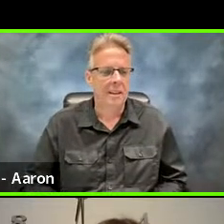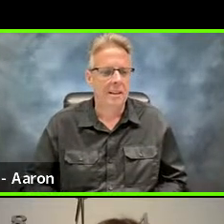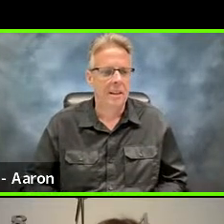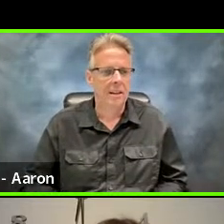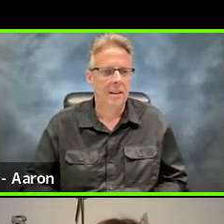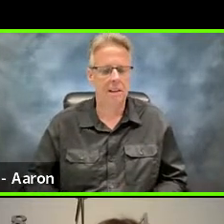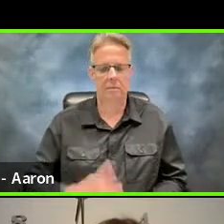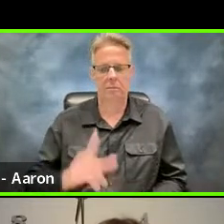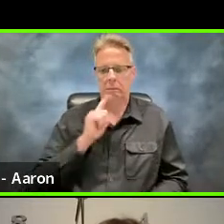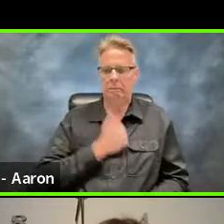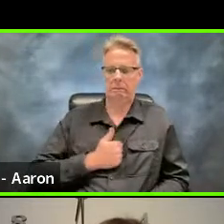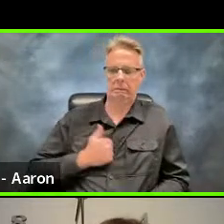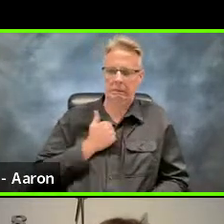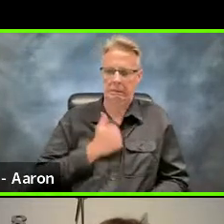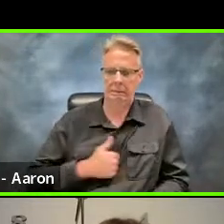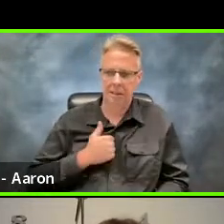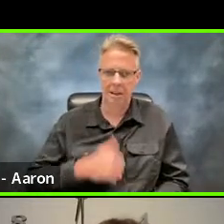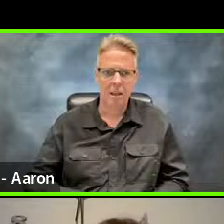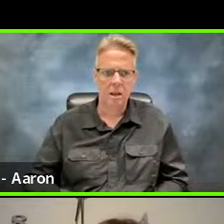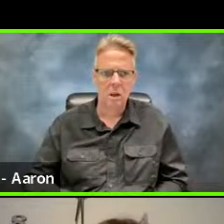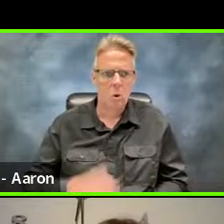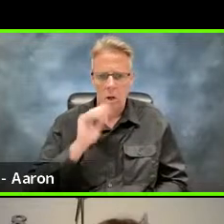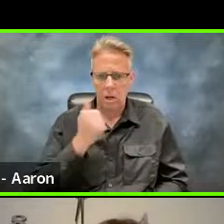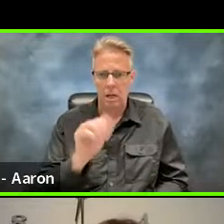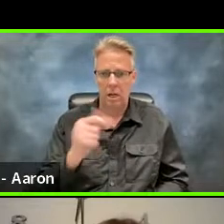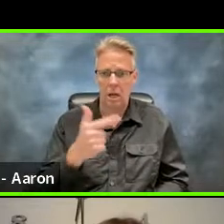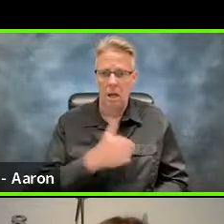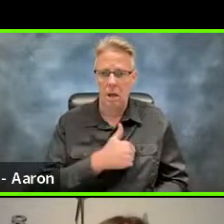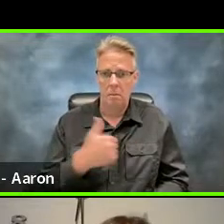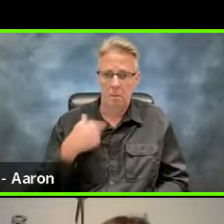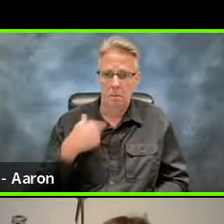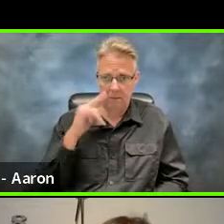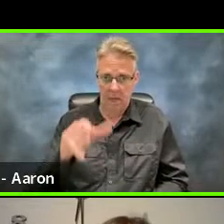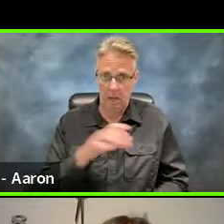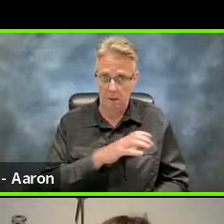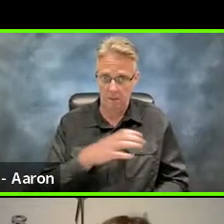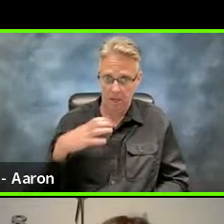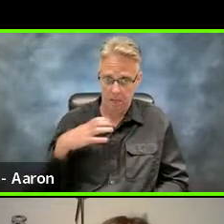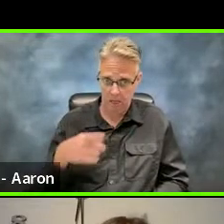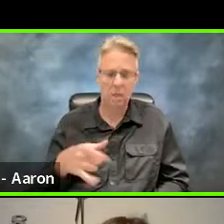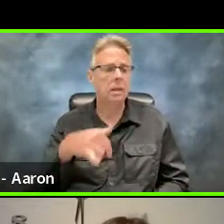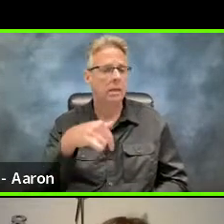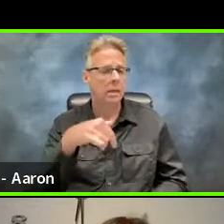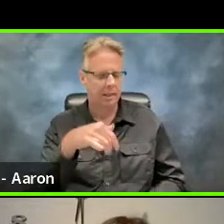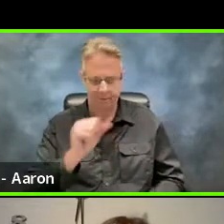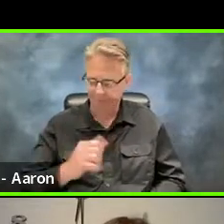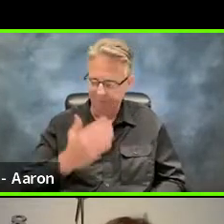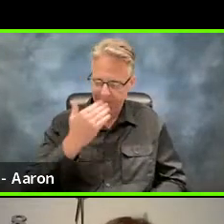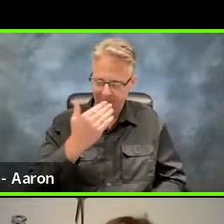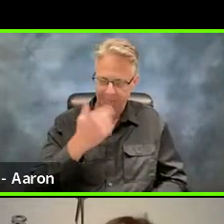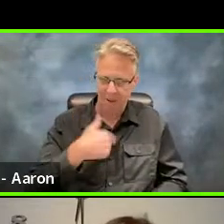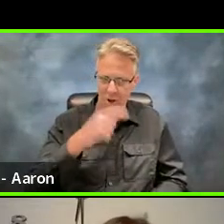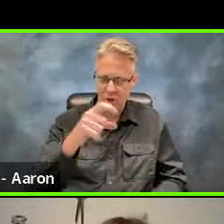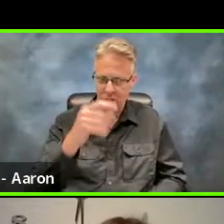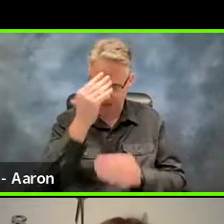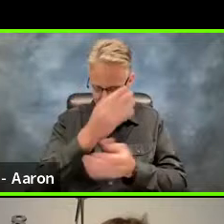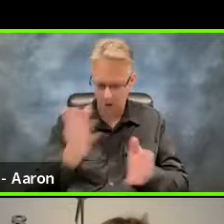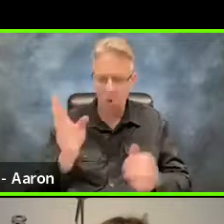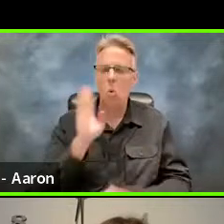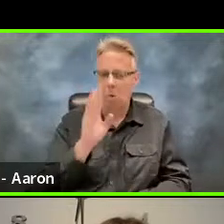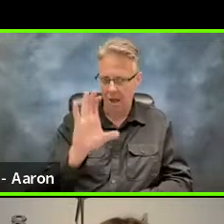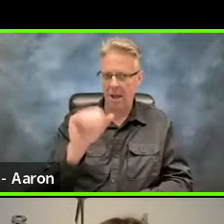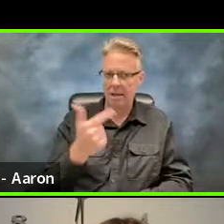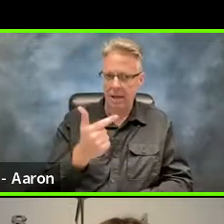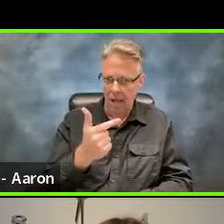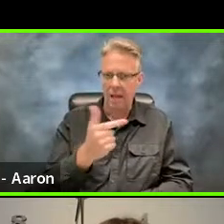Sorry. No problem. Will there be any CAG members on that committee? Yes, thank you. I should have mentioned that. We will have CAG